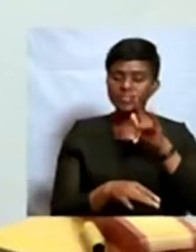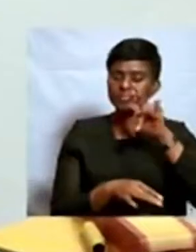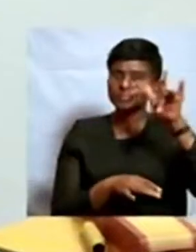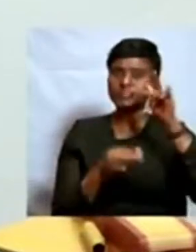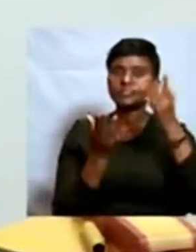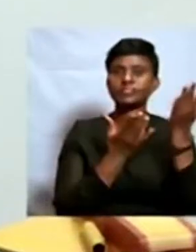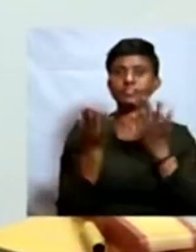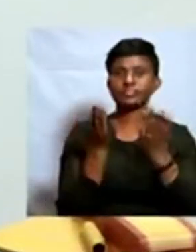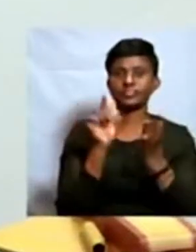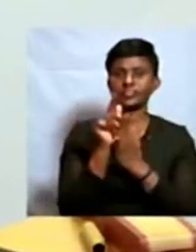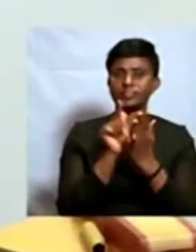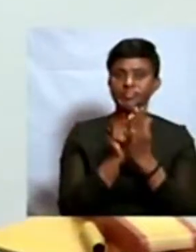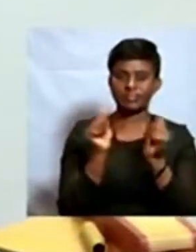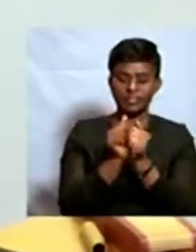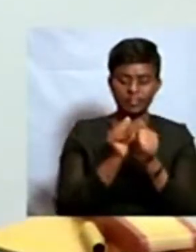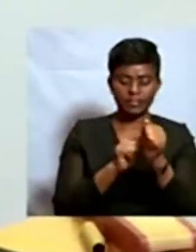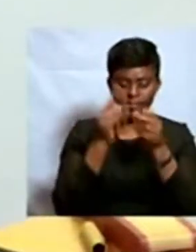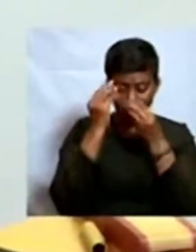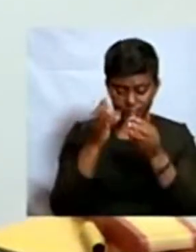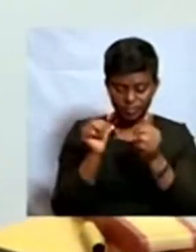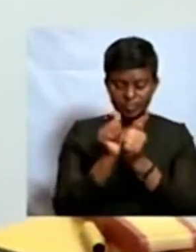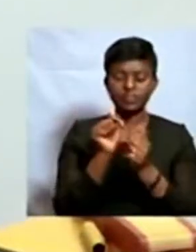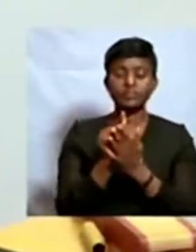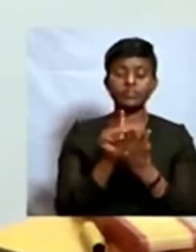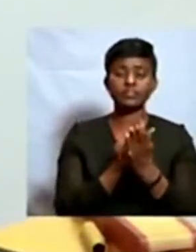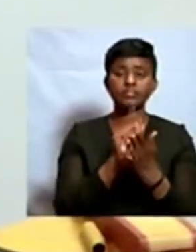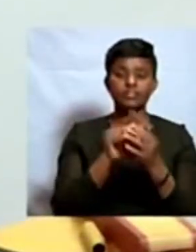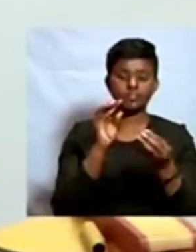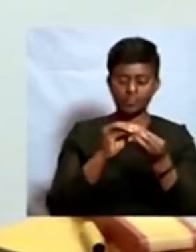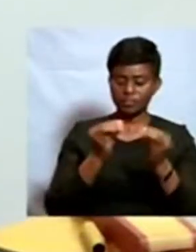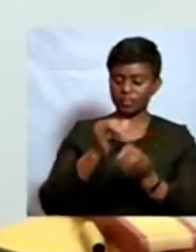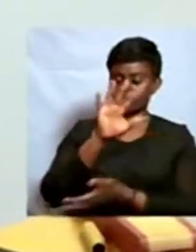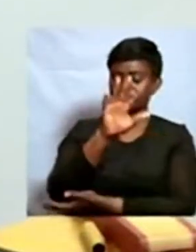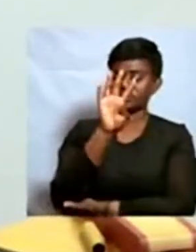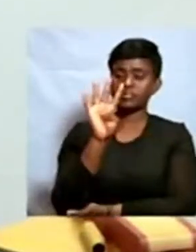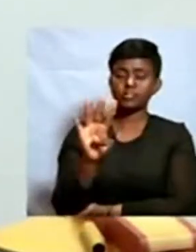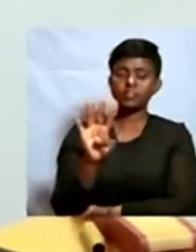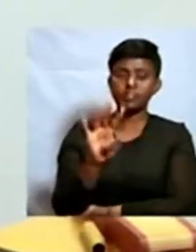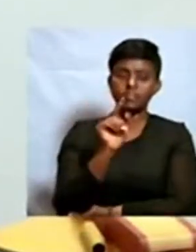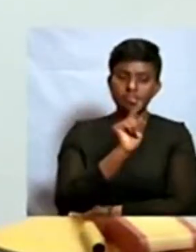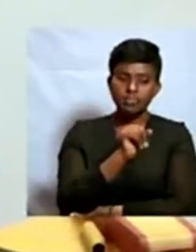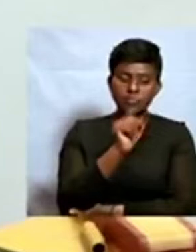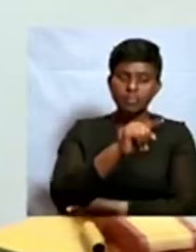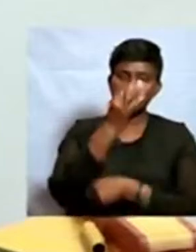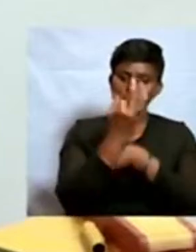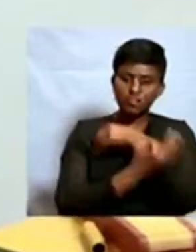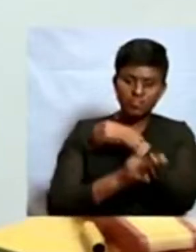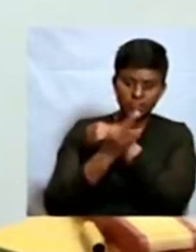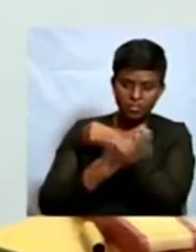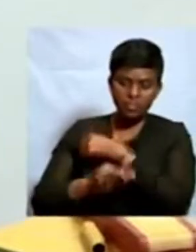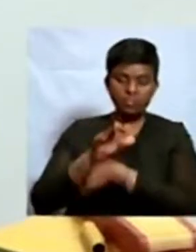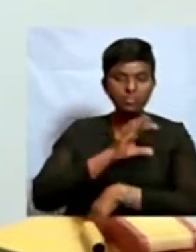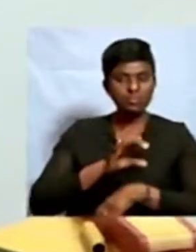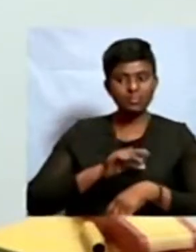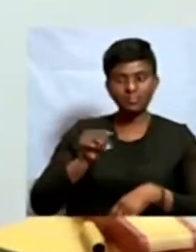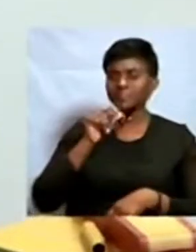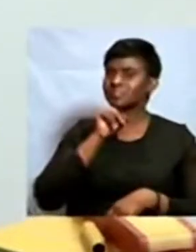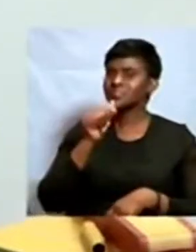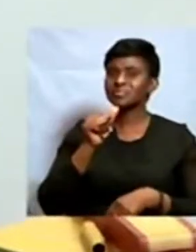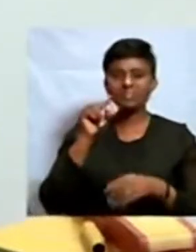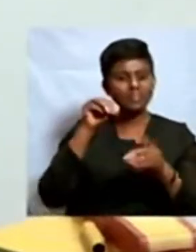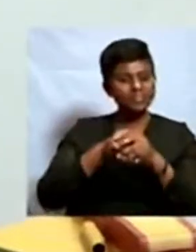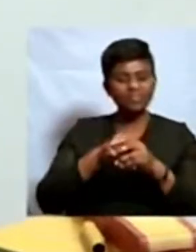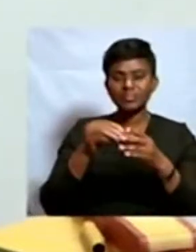Services Act and complies with this act. Section 54, a foreign air operator shall not engage